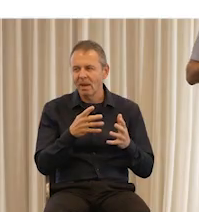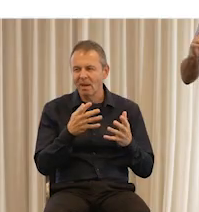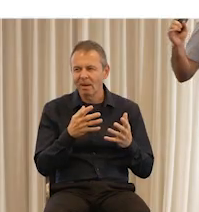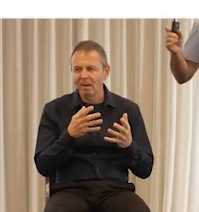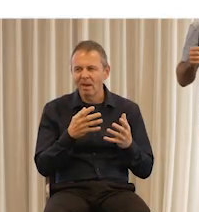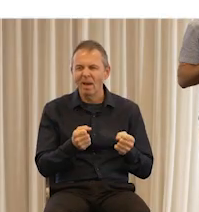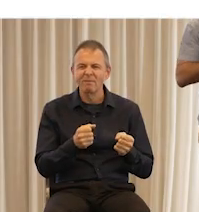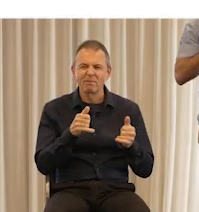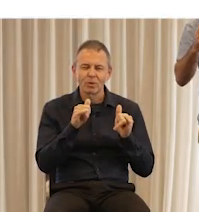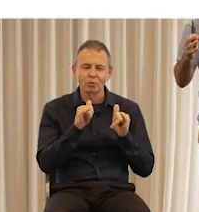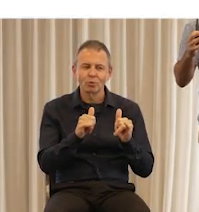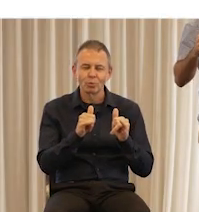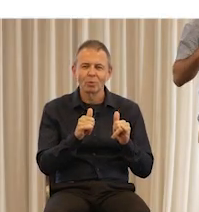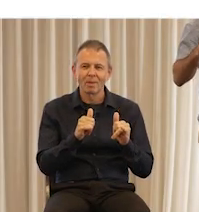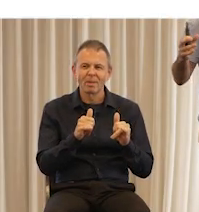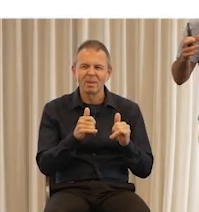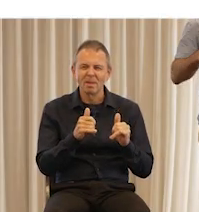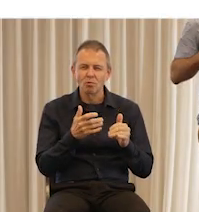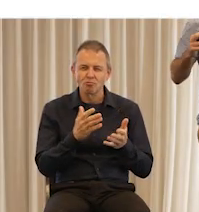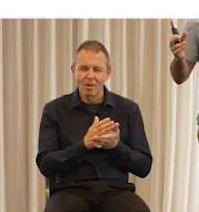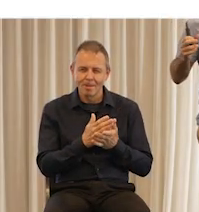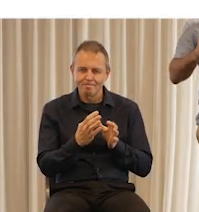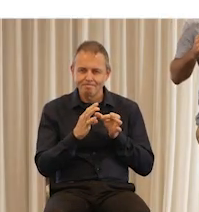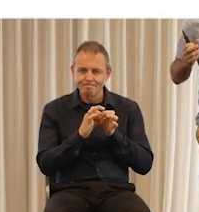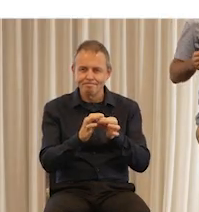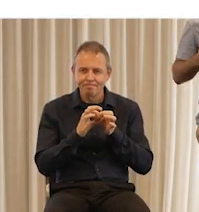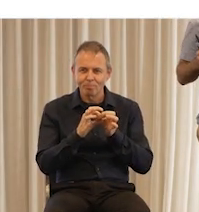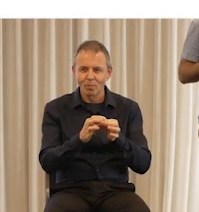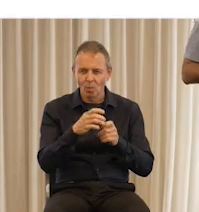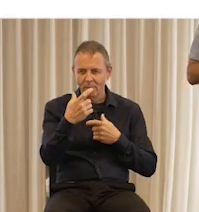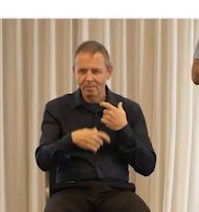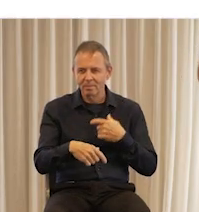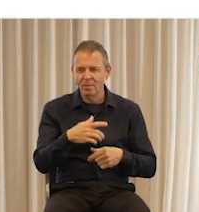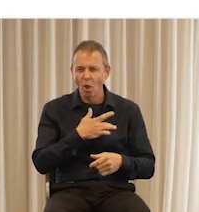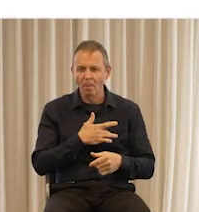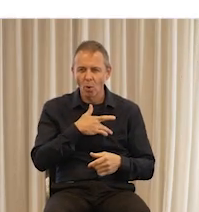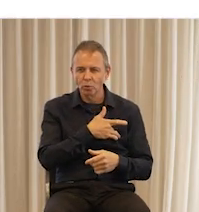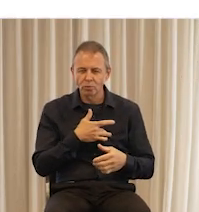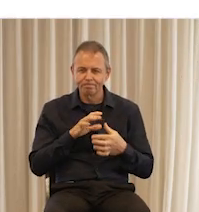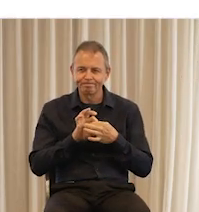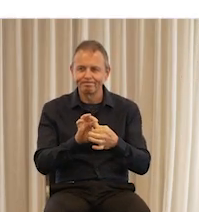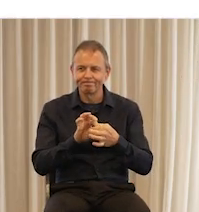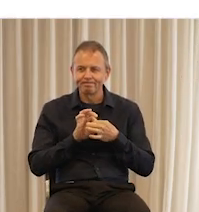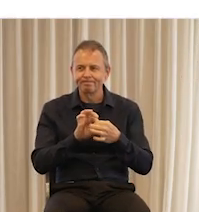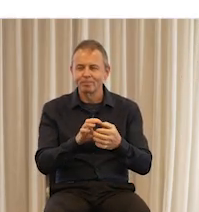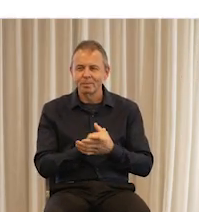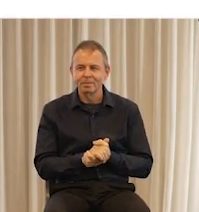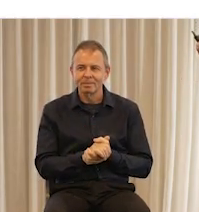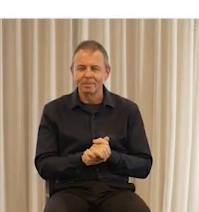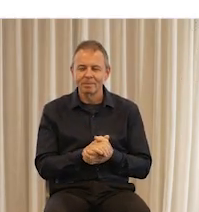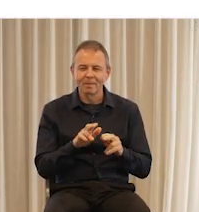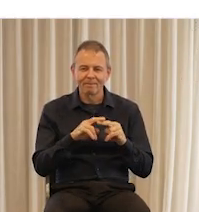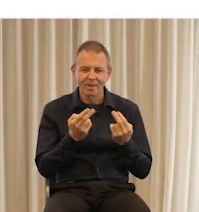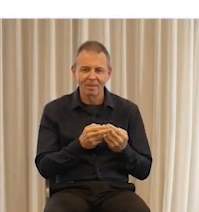this social place, this sense of human connectedness, almost an emotional element as well that's attached. So